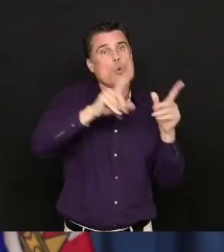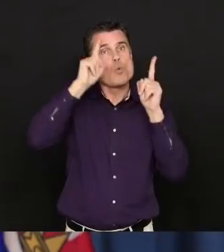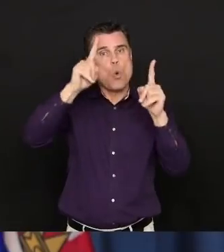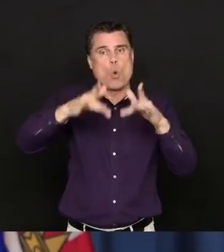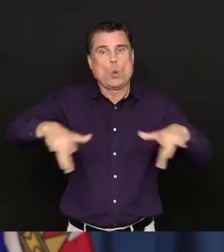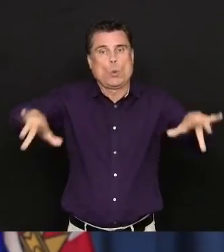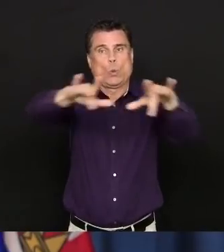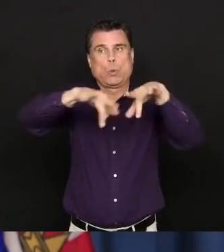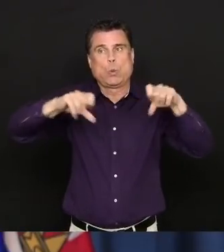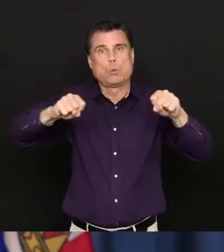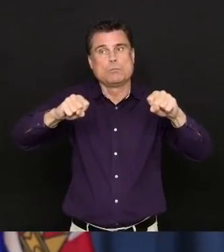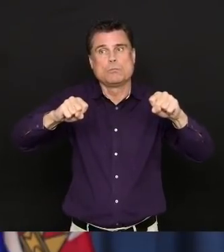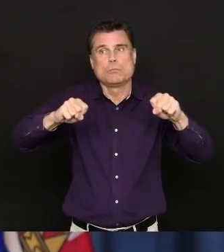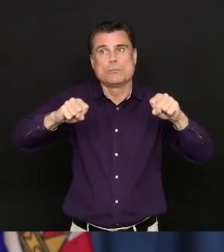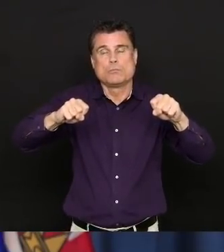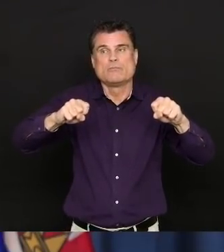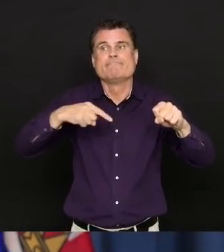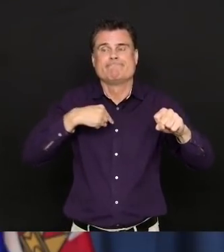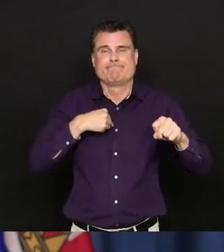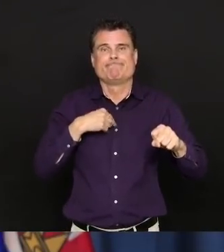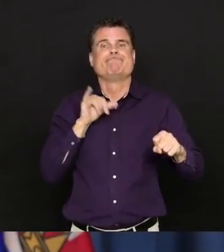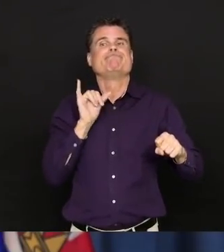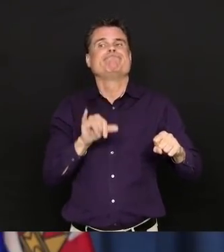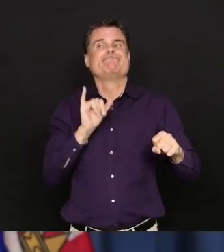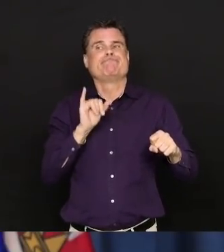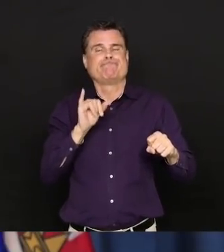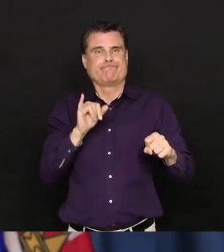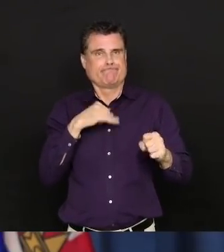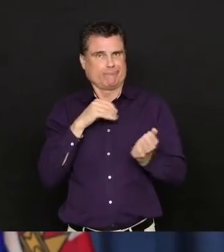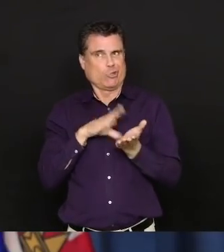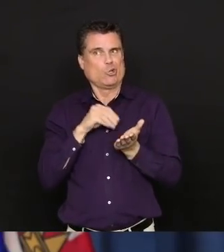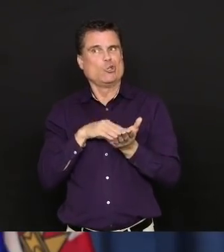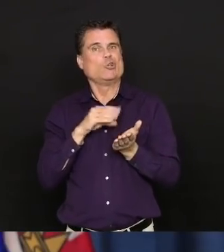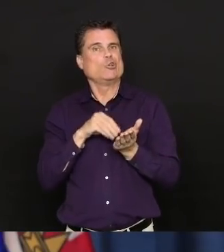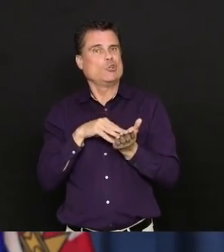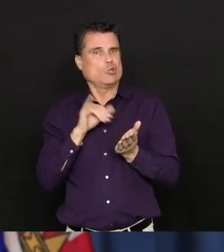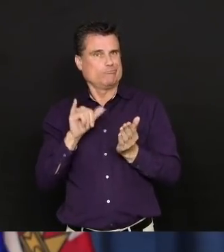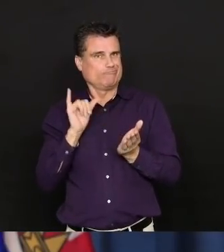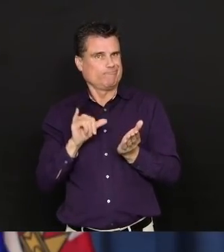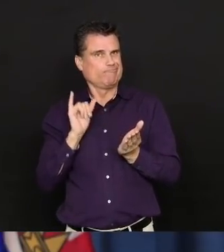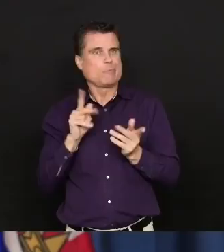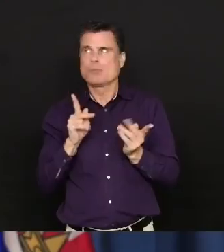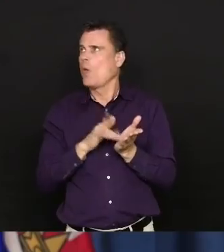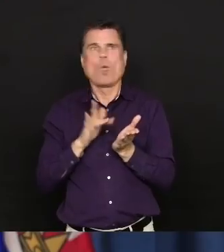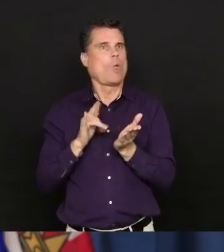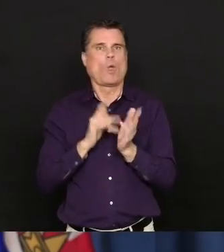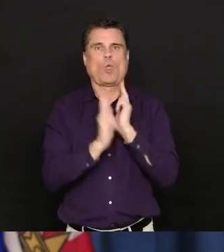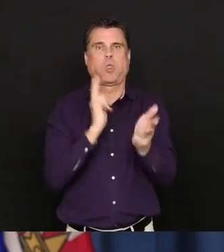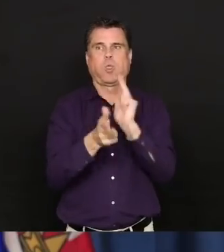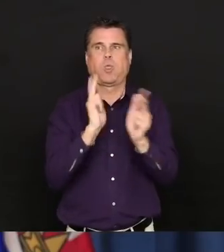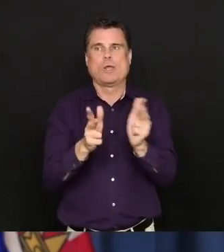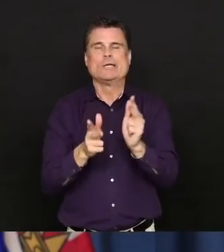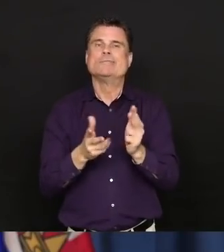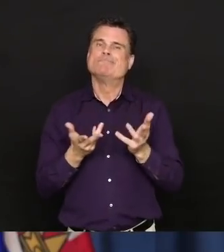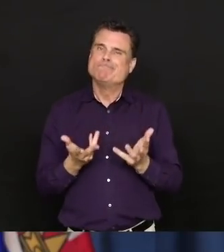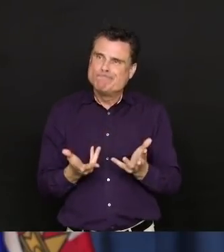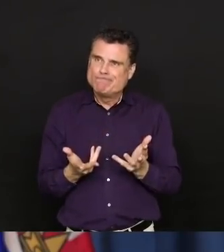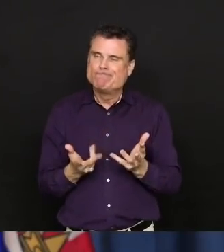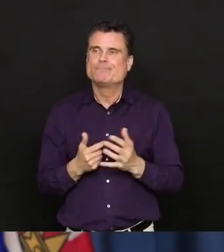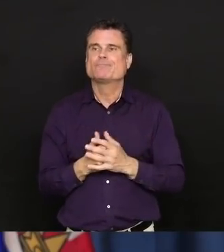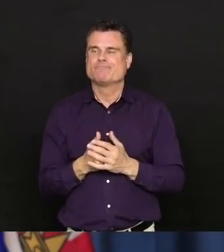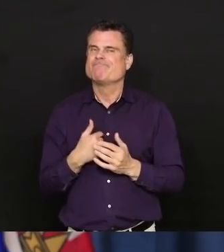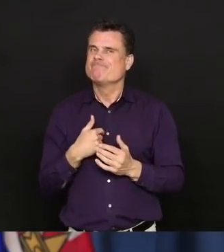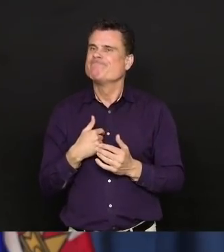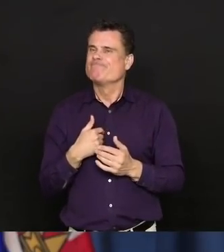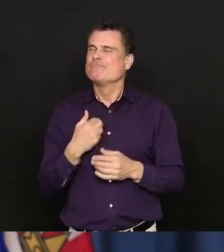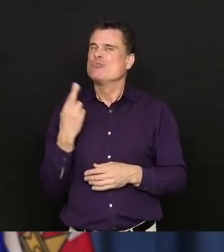say this about it. One of the challenges we face is that there are many more health workers who apply for parking than have